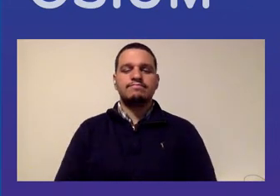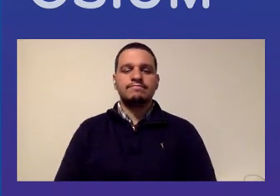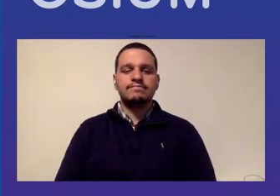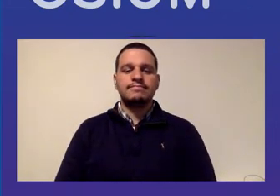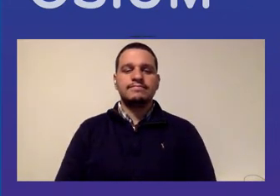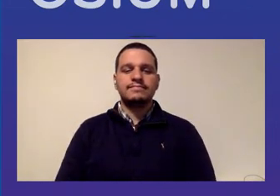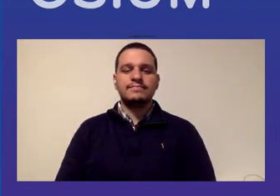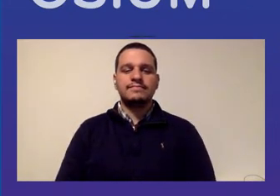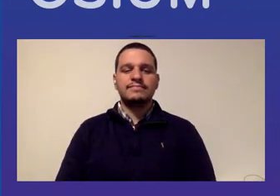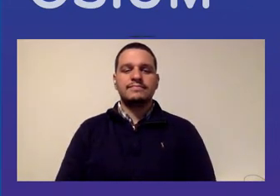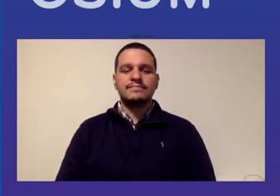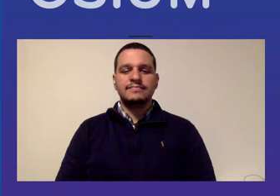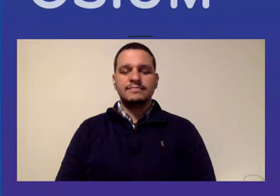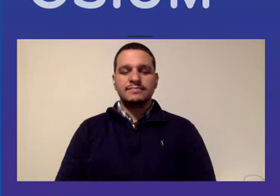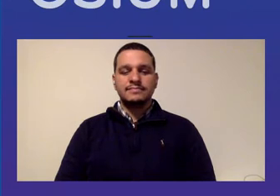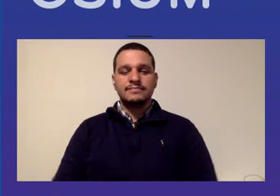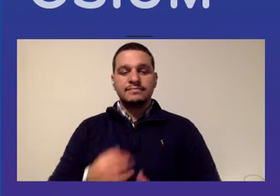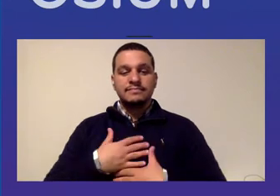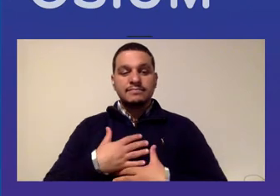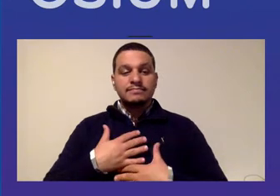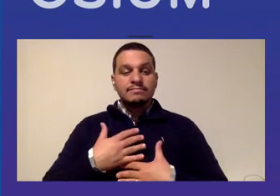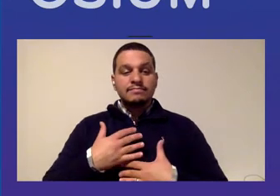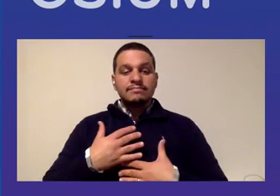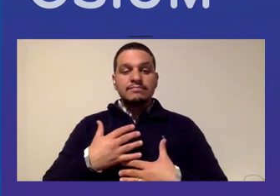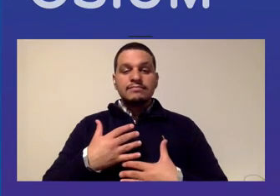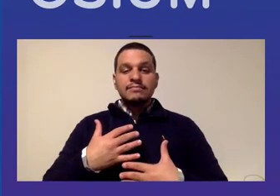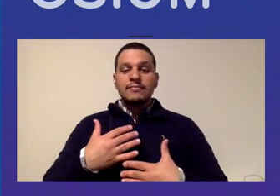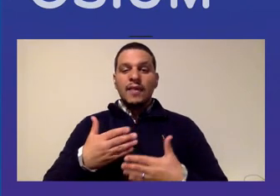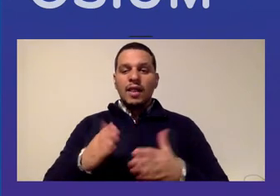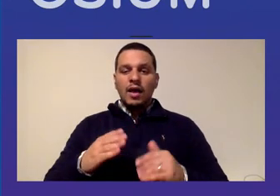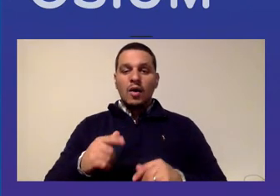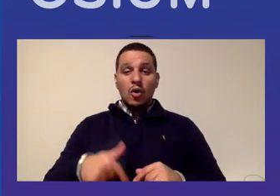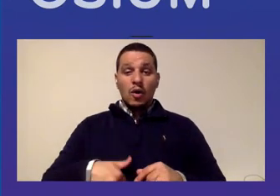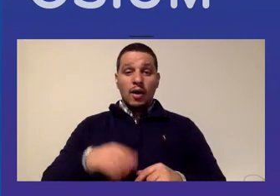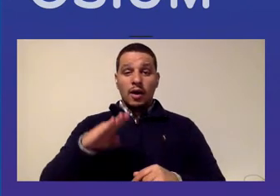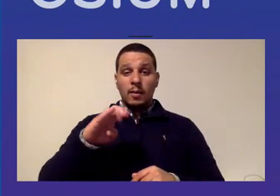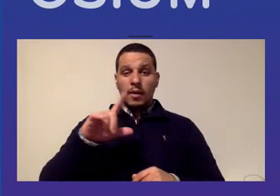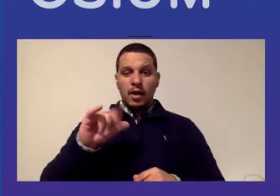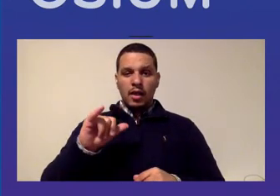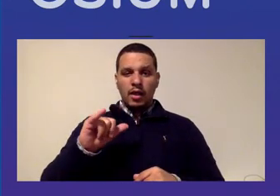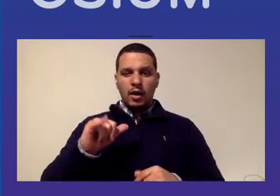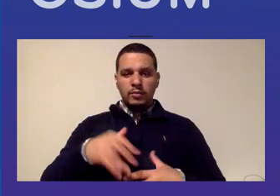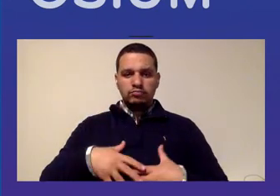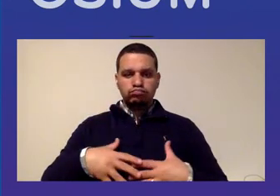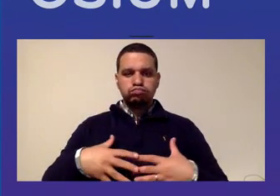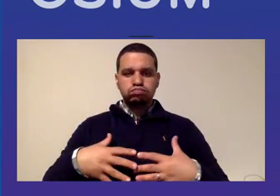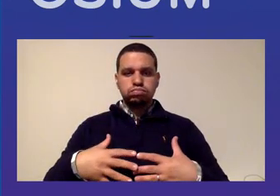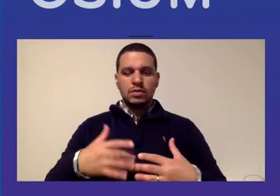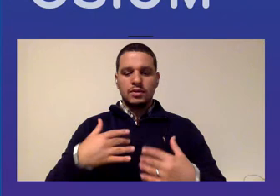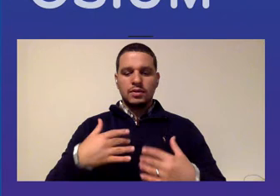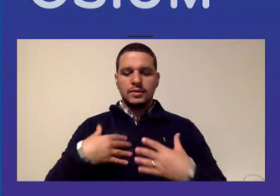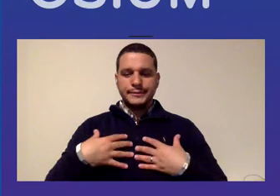And so as you're inhaling, allow the belly, allow the chest to rise and meet your palms.